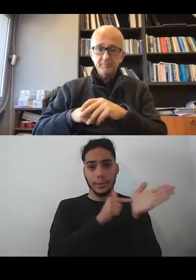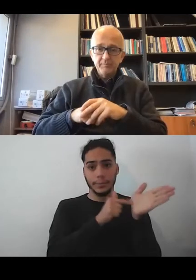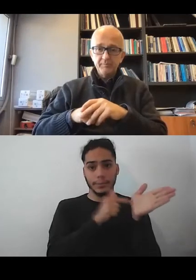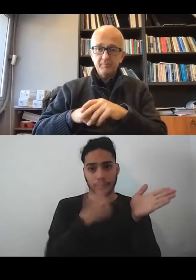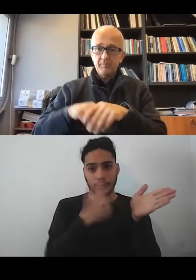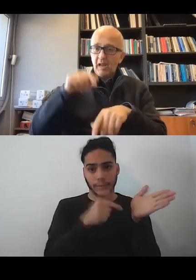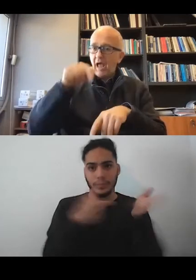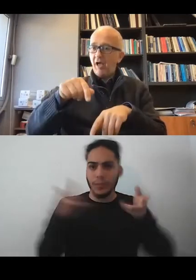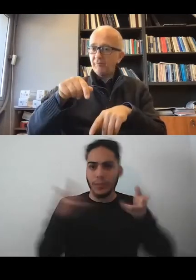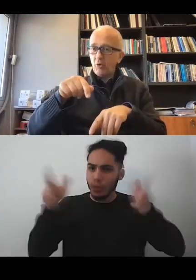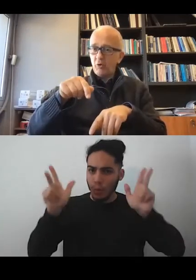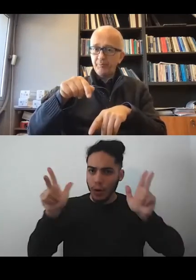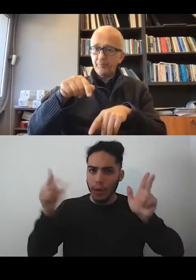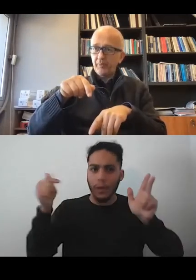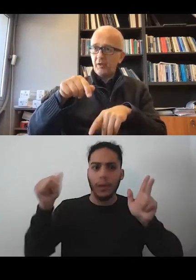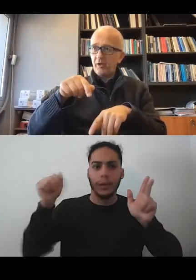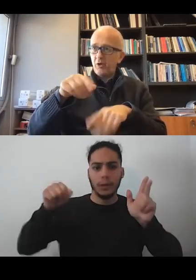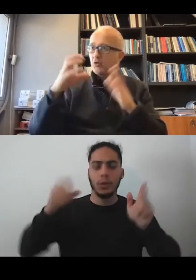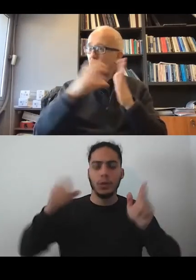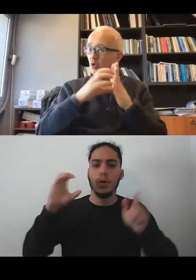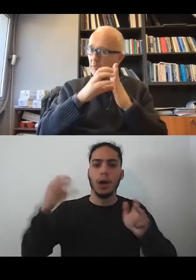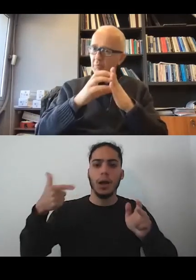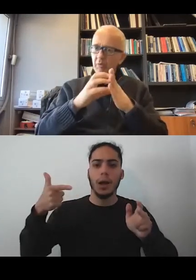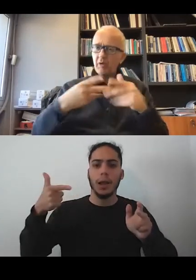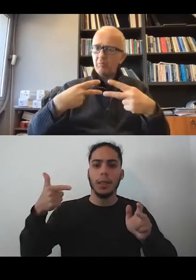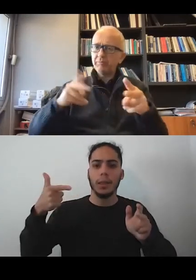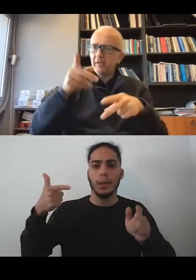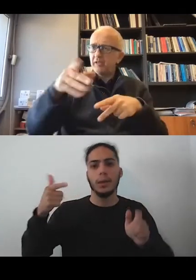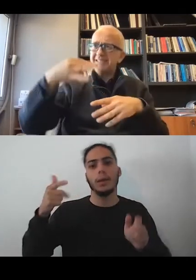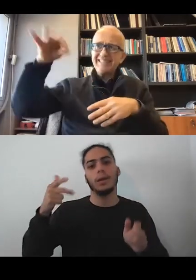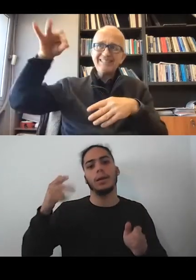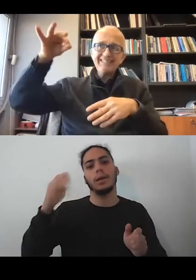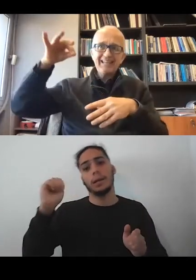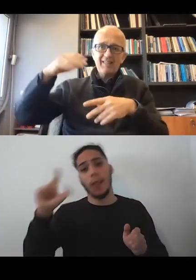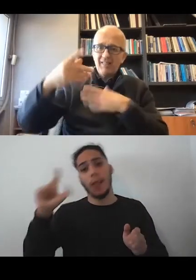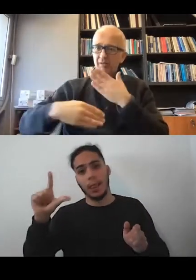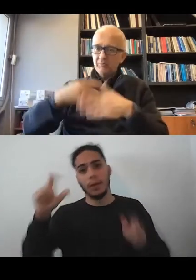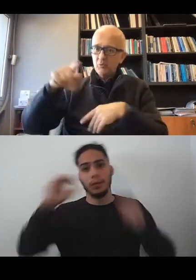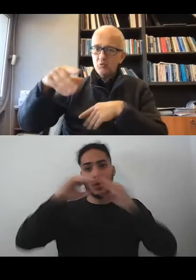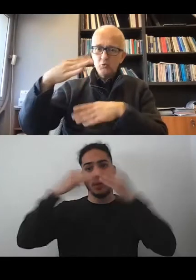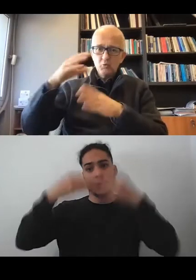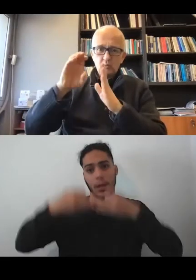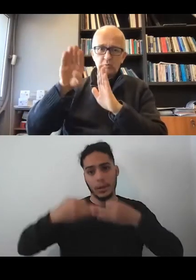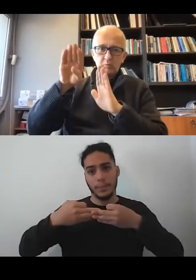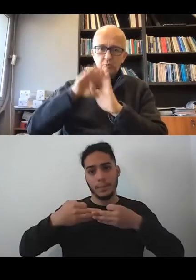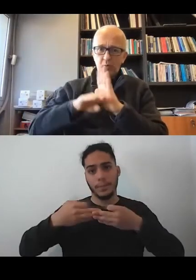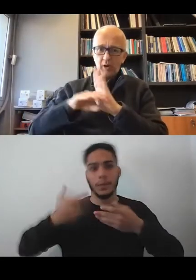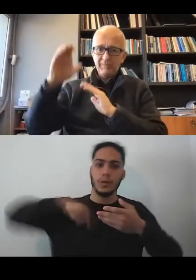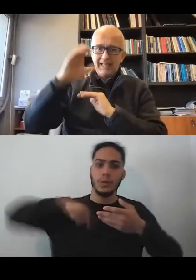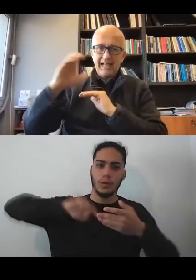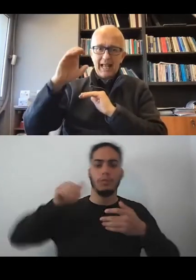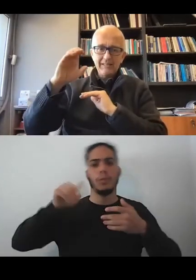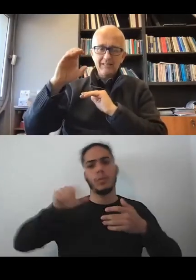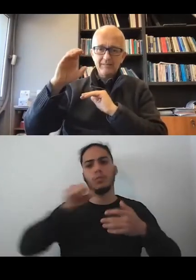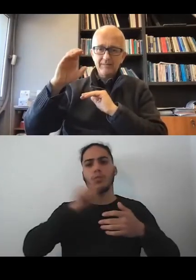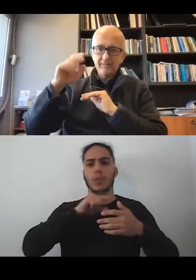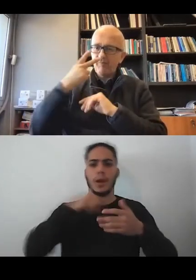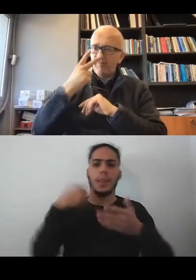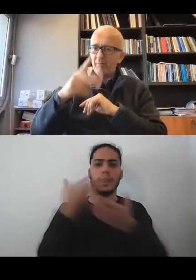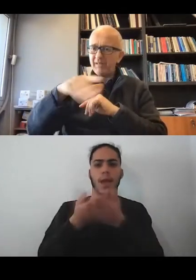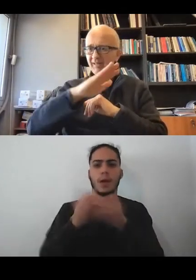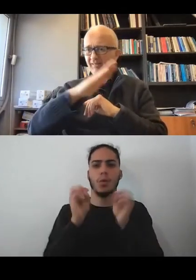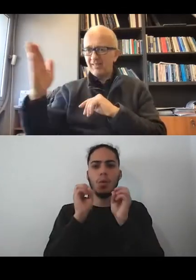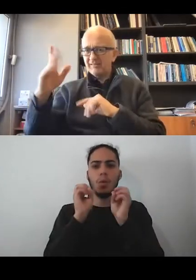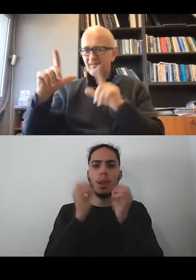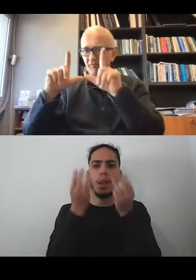the CATSL website, so probably we will be able to provide a link to that, so you can